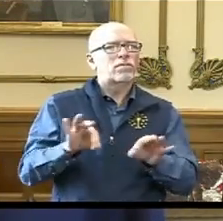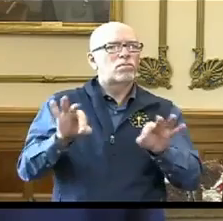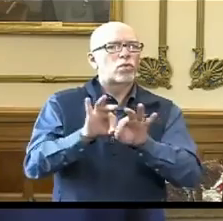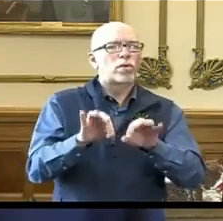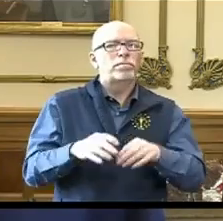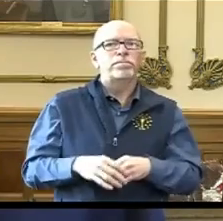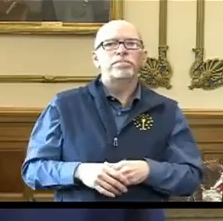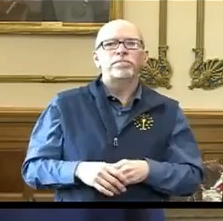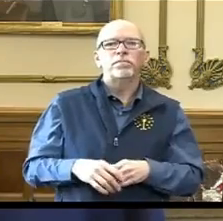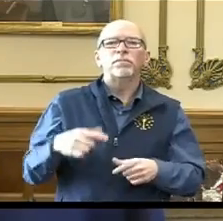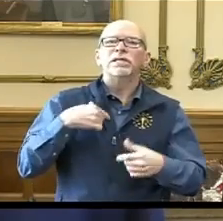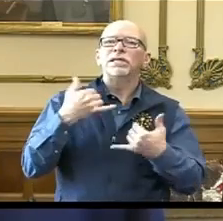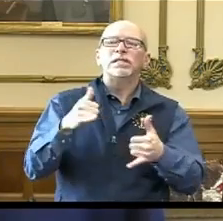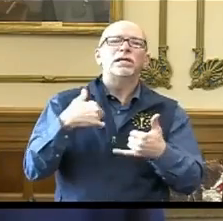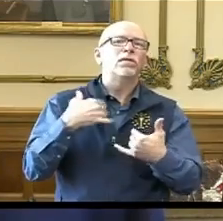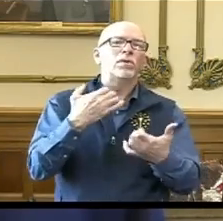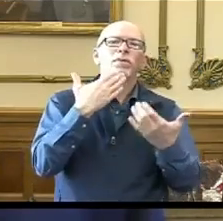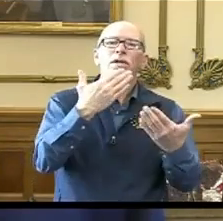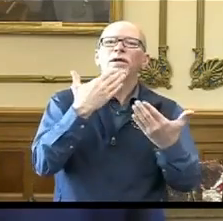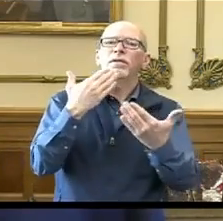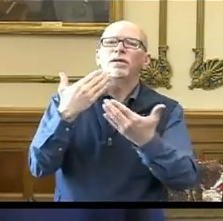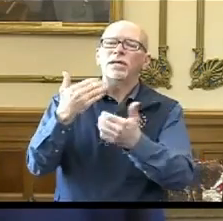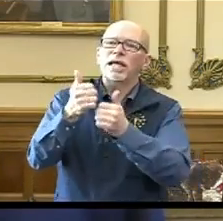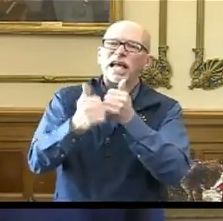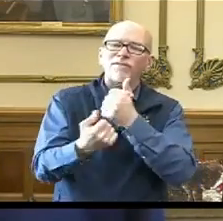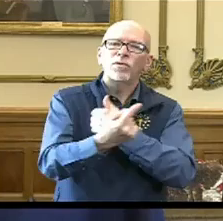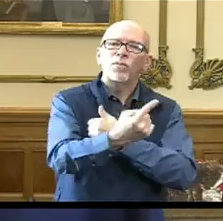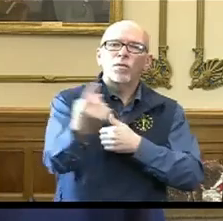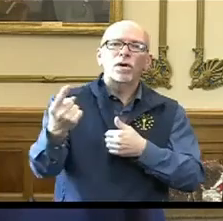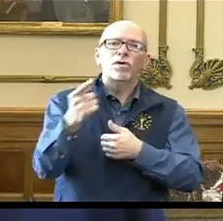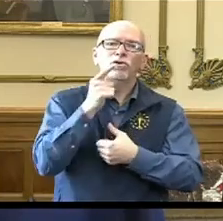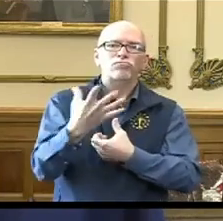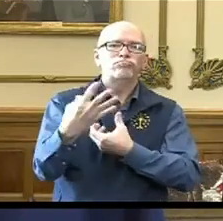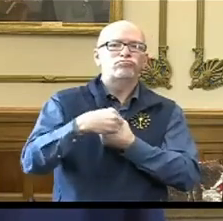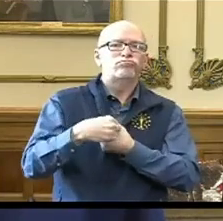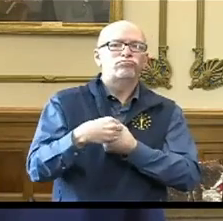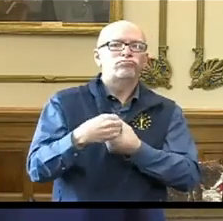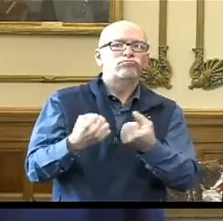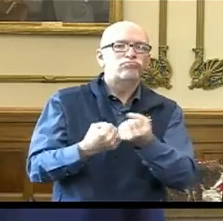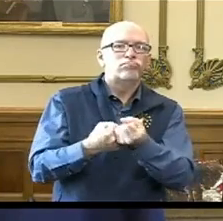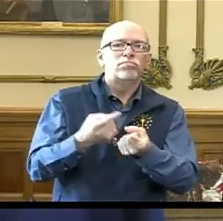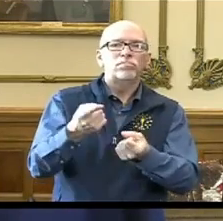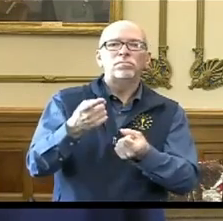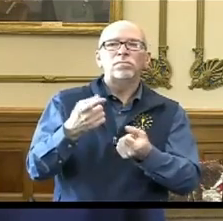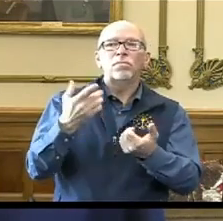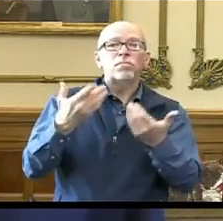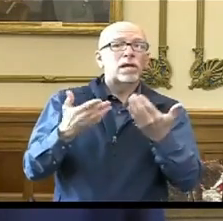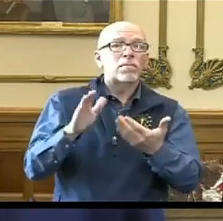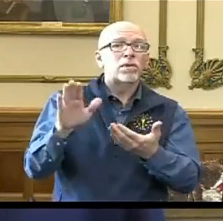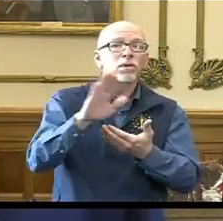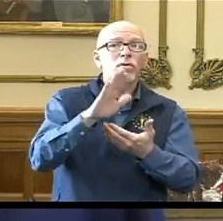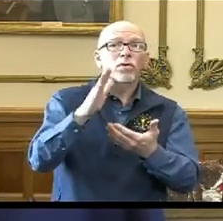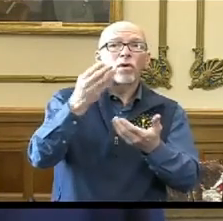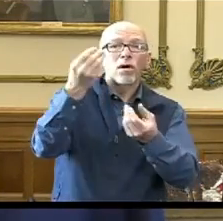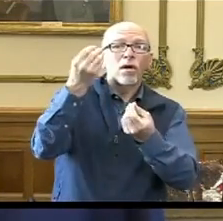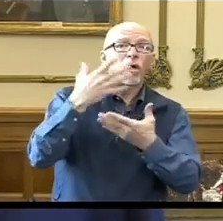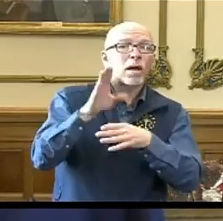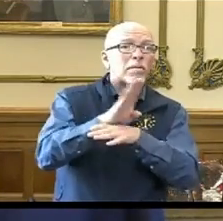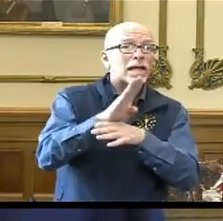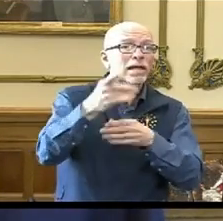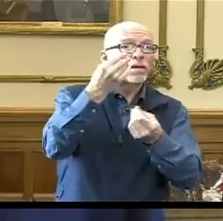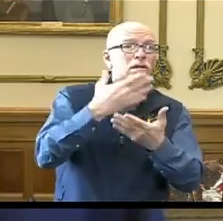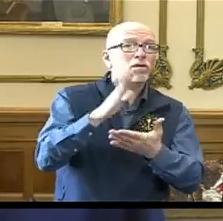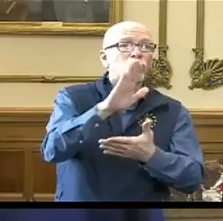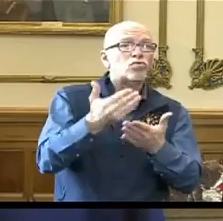out our thanks for everyone that has contributed substantively by passing on their plans on here's how we will